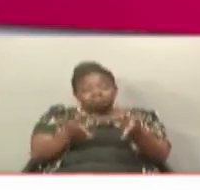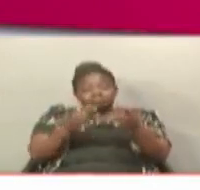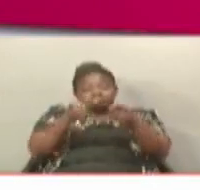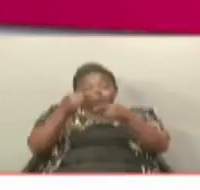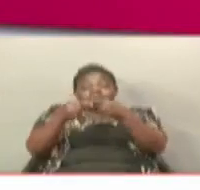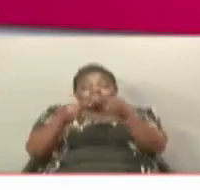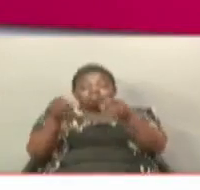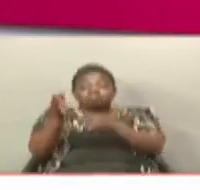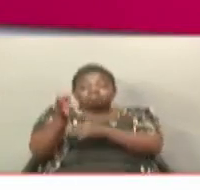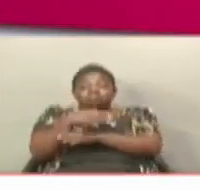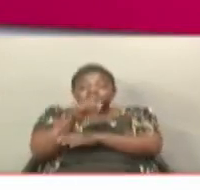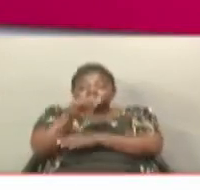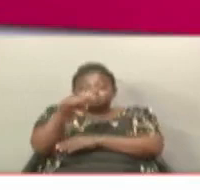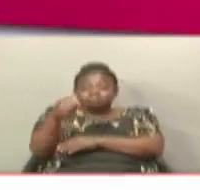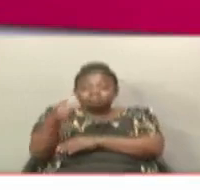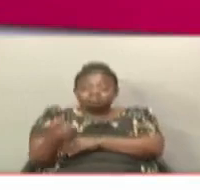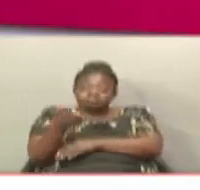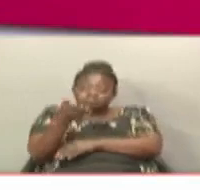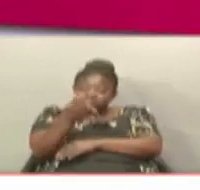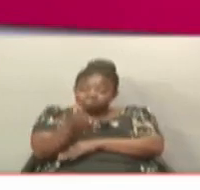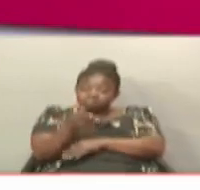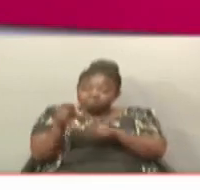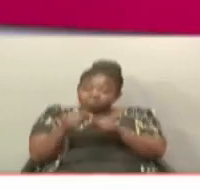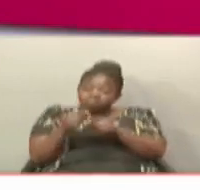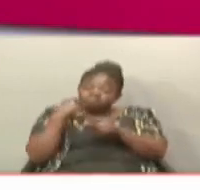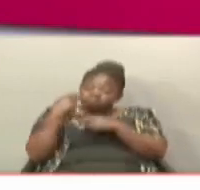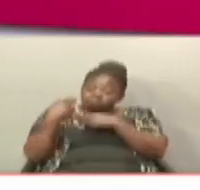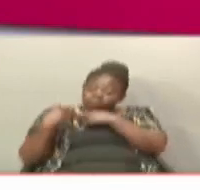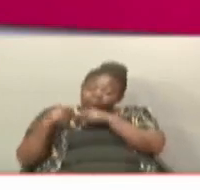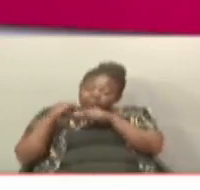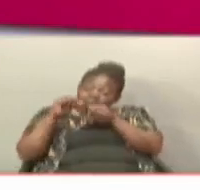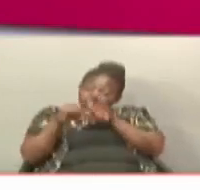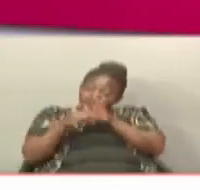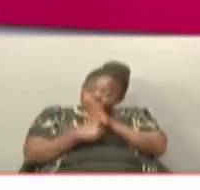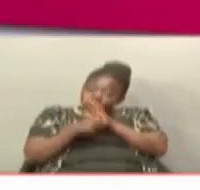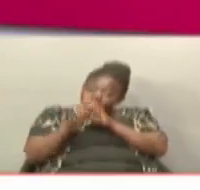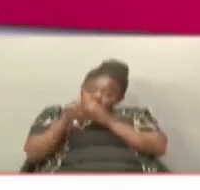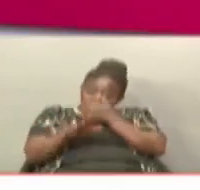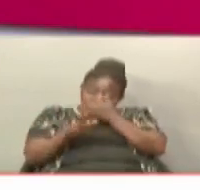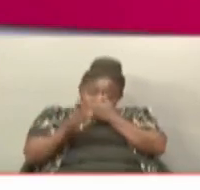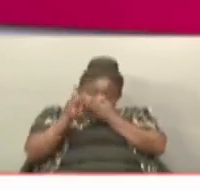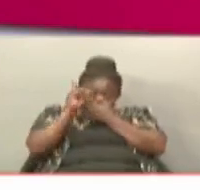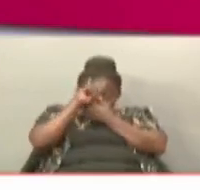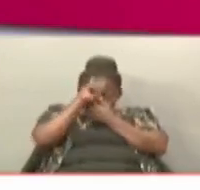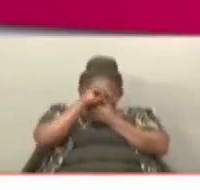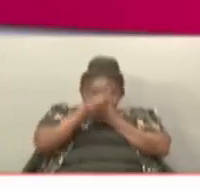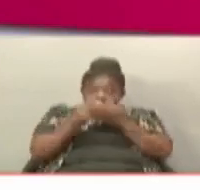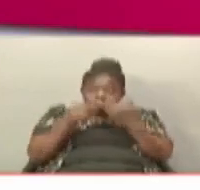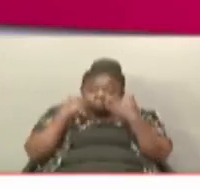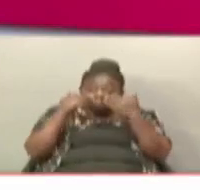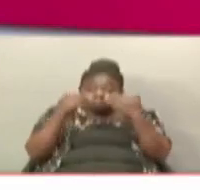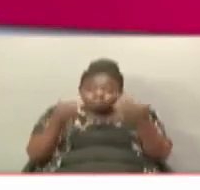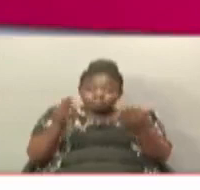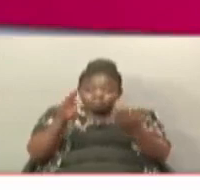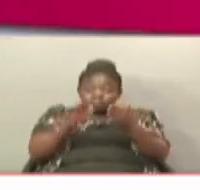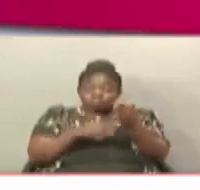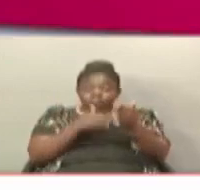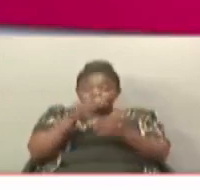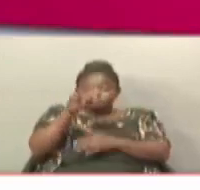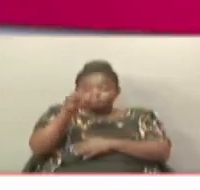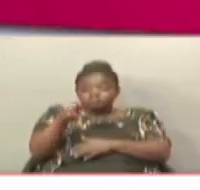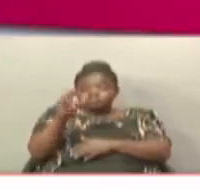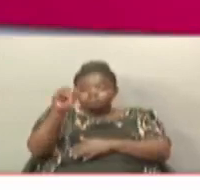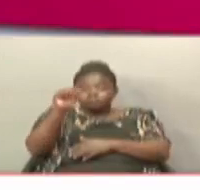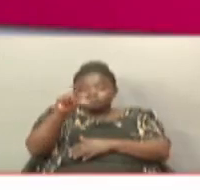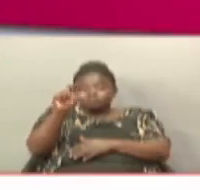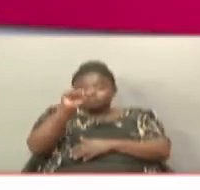ebiranze baminisita abalala mwe balimu era naba bavunaanibwa ku nsonga ezo. Ssaabasajja Kabaka asiimye omuyimbi Palaso wano